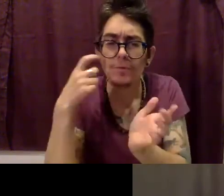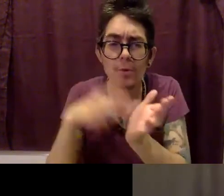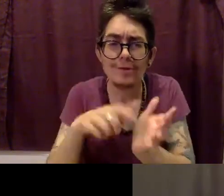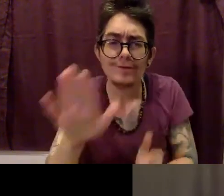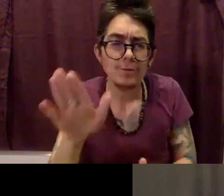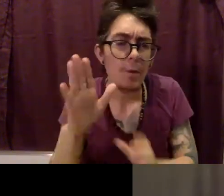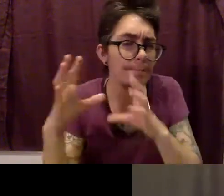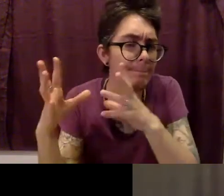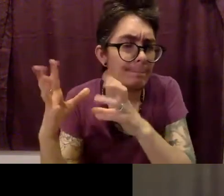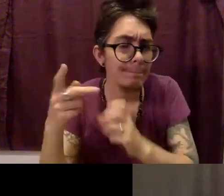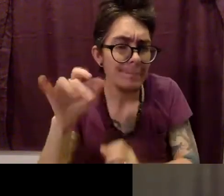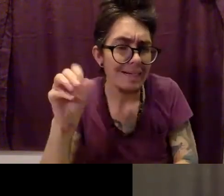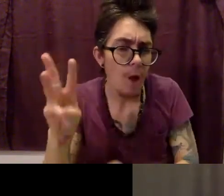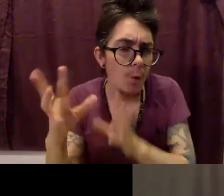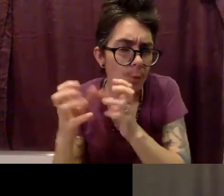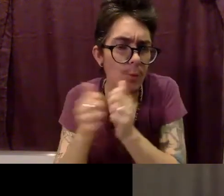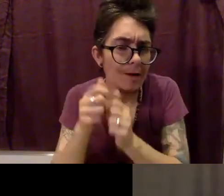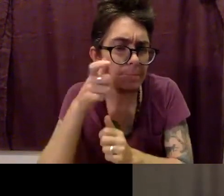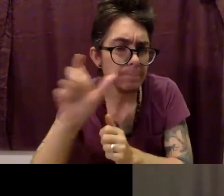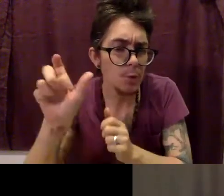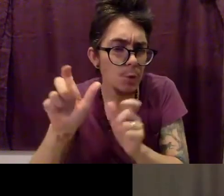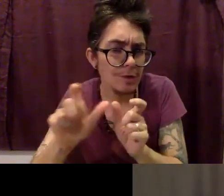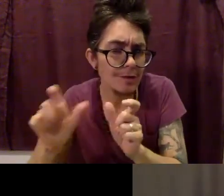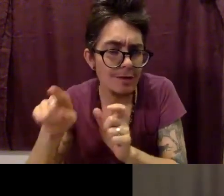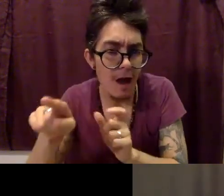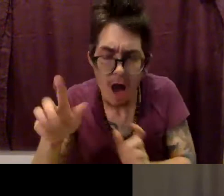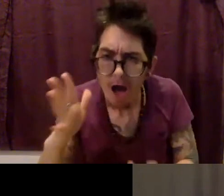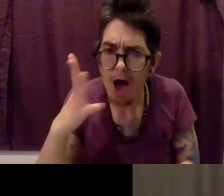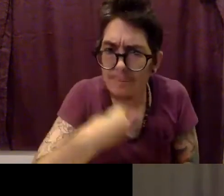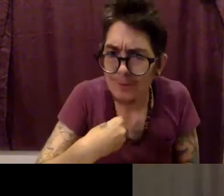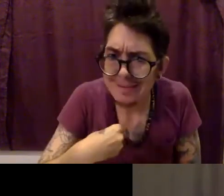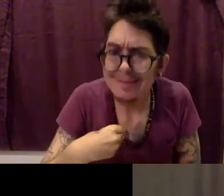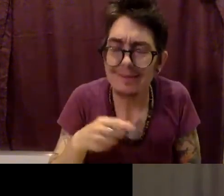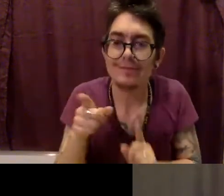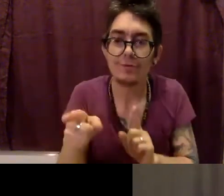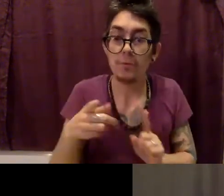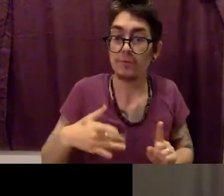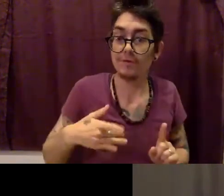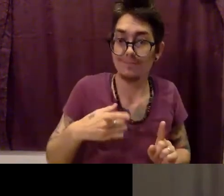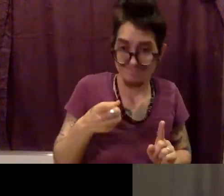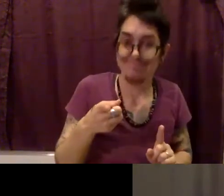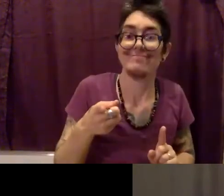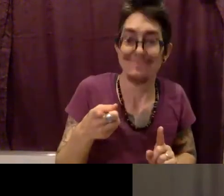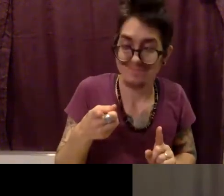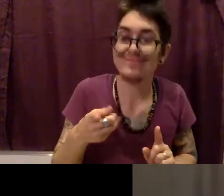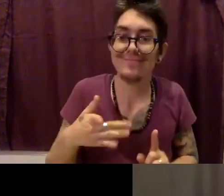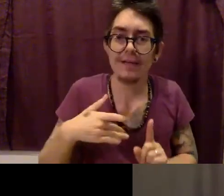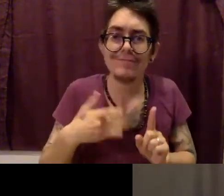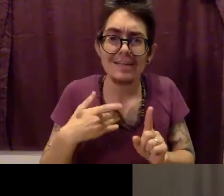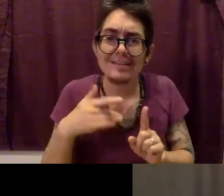It's great. And I also noticed that your pillow with you with the moon behind you is beautiful. I love